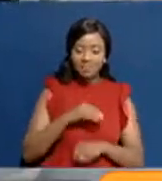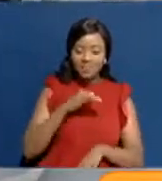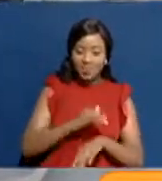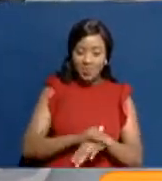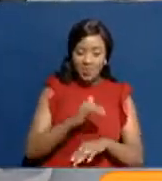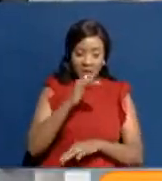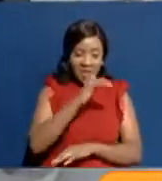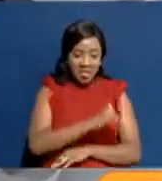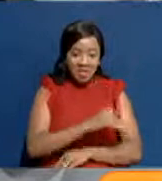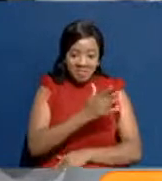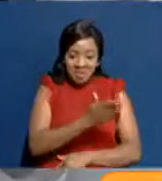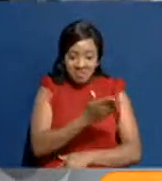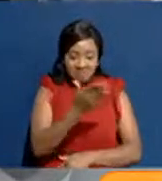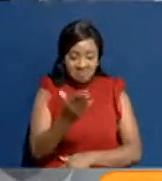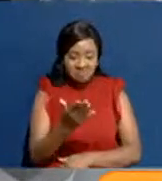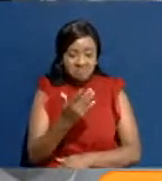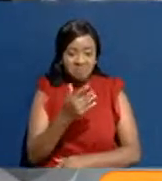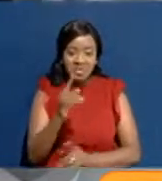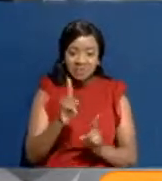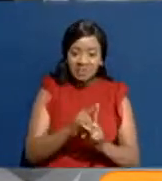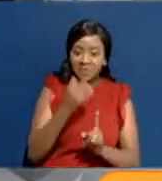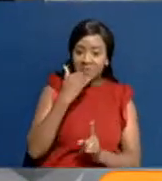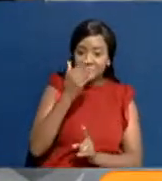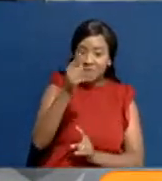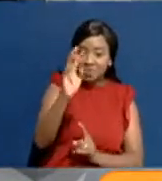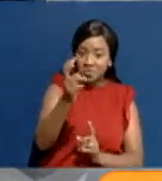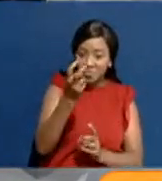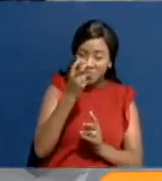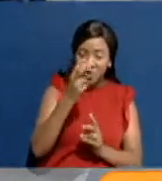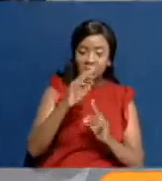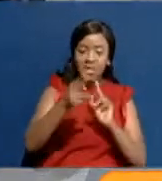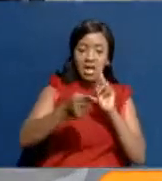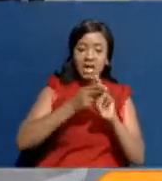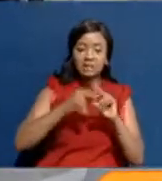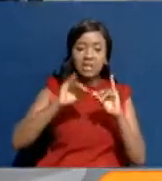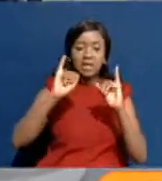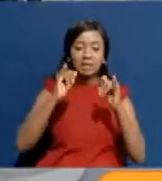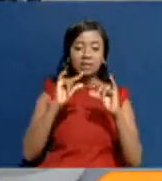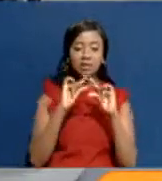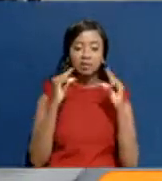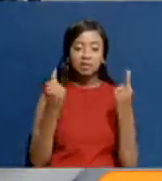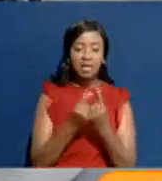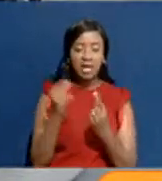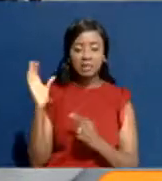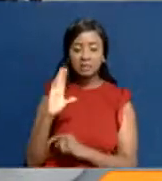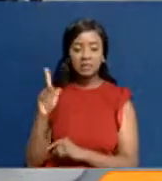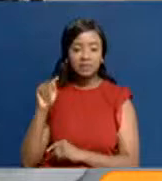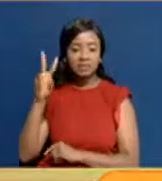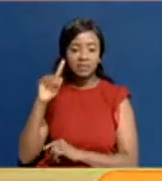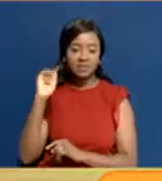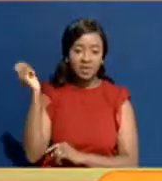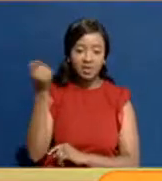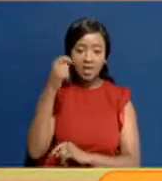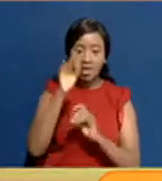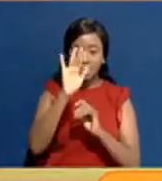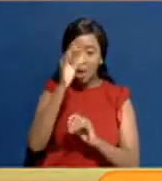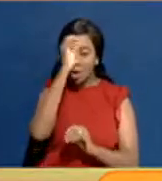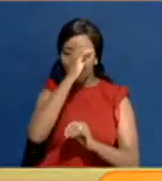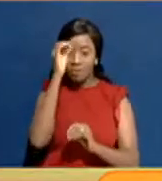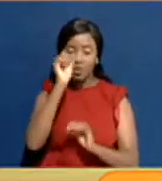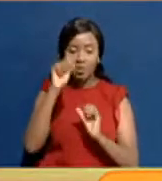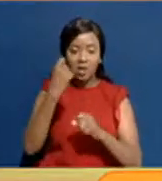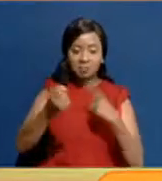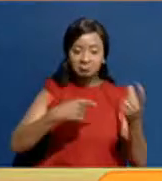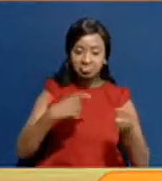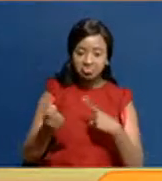you for being here, and thank you as well. The hashtag is NewsGang at Citizen TV Kenya. You can weigh in on our discussions